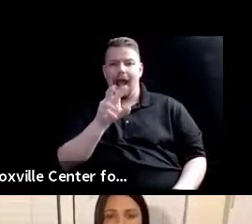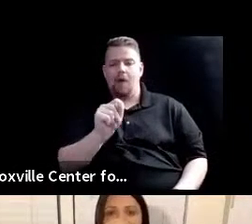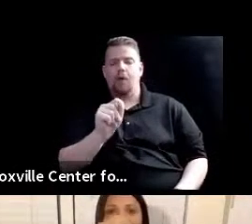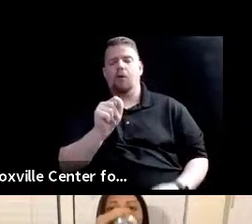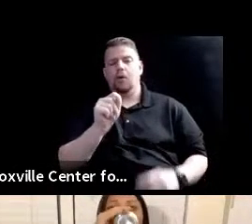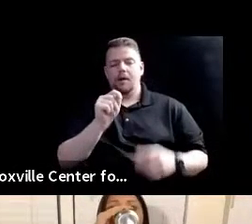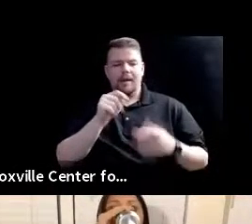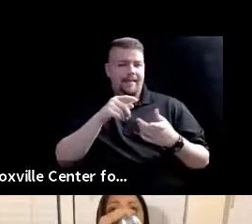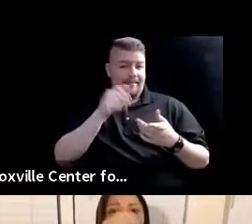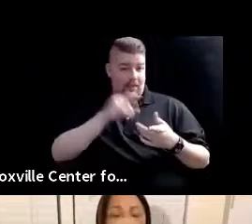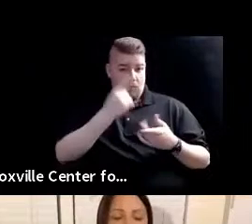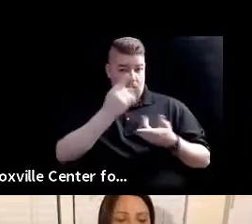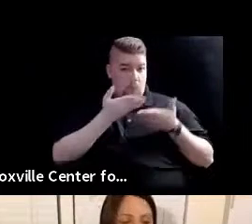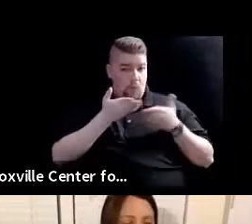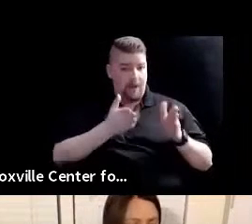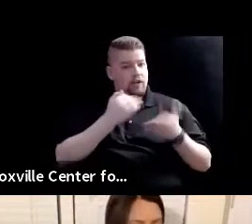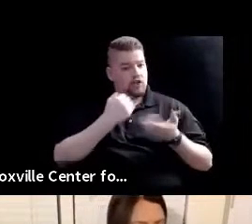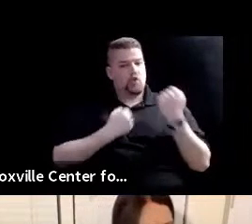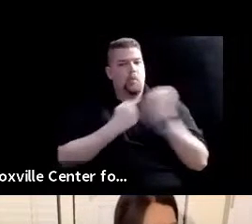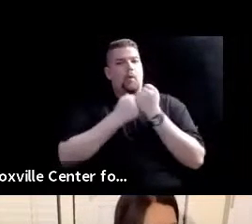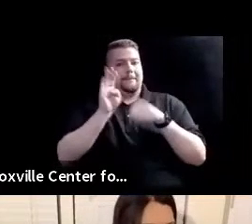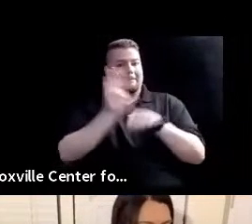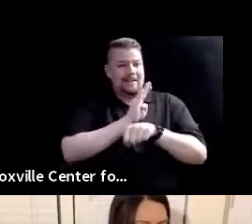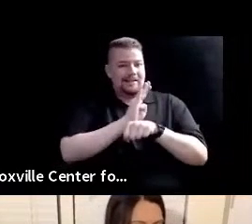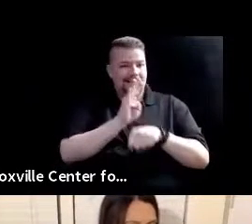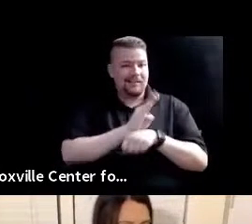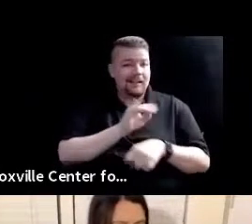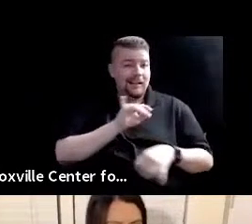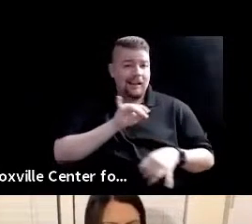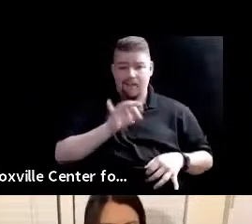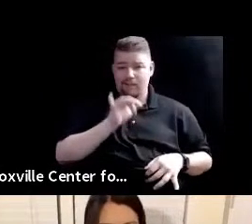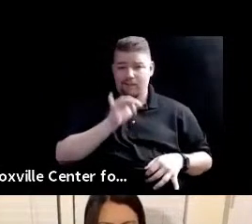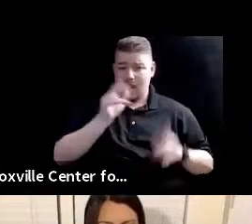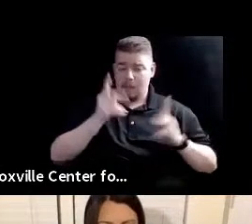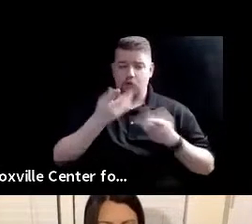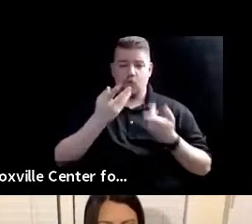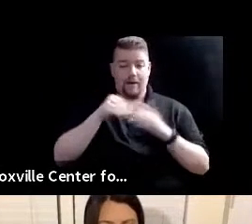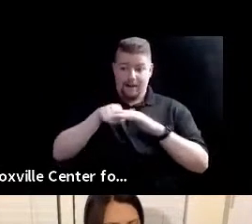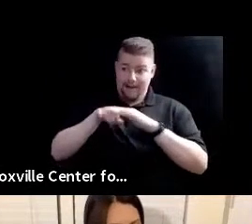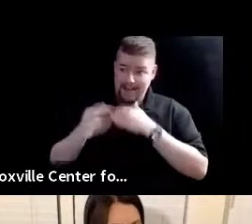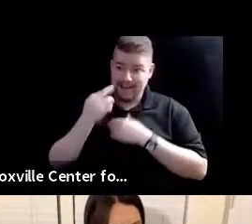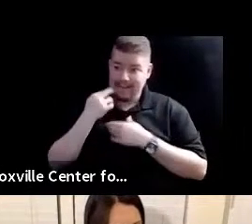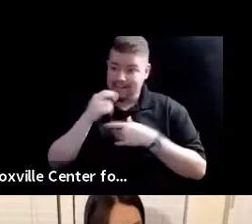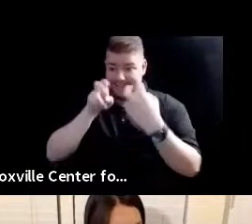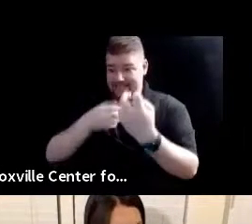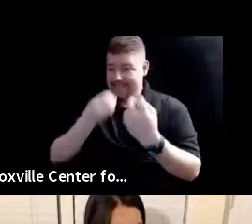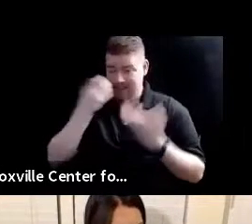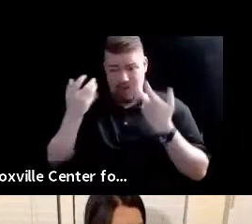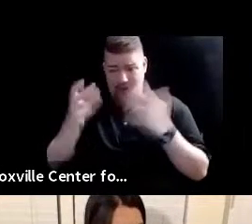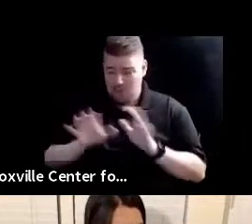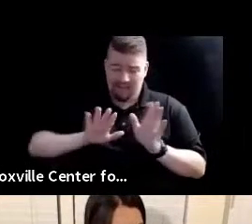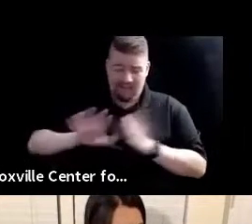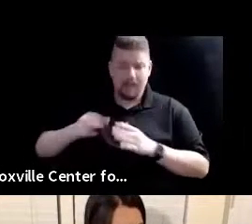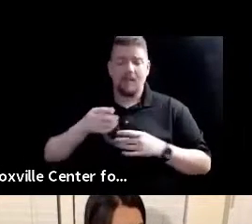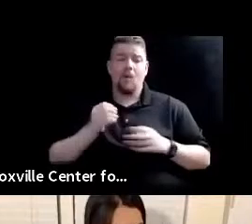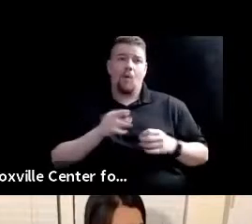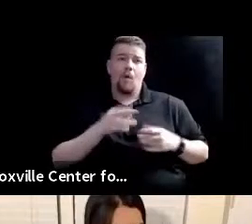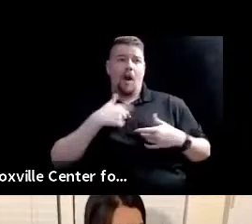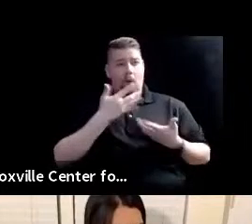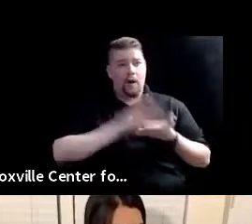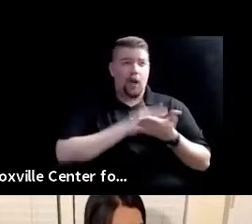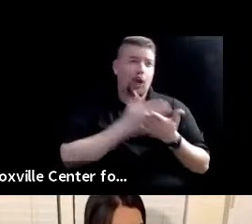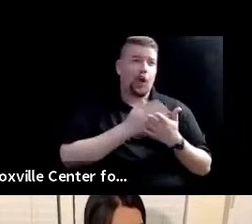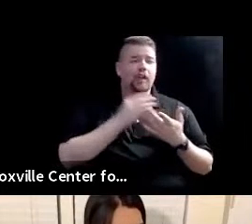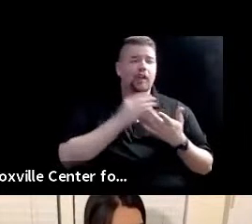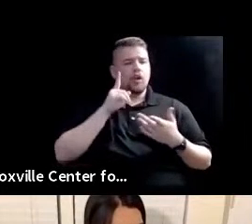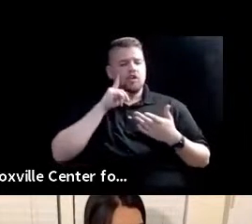That's one way to support businesses if you're not someone who wants to go into the restaurant, even if you might have otherwise cooked, is just, make